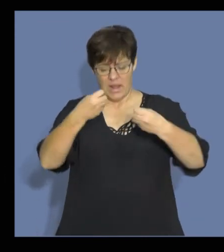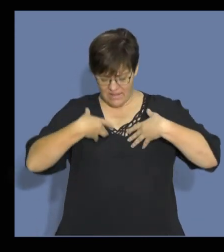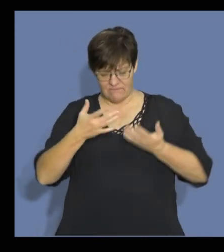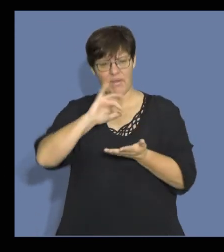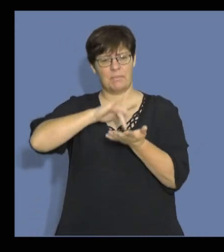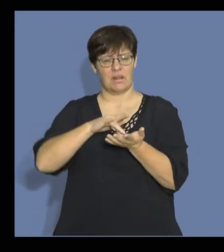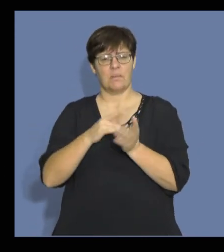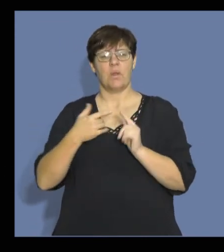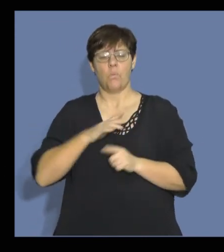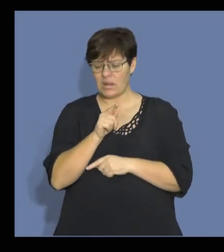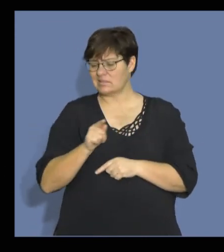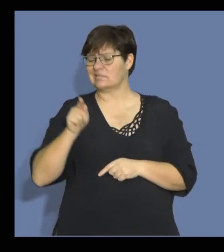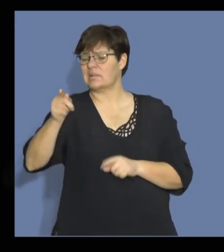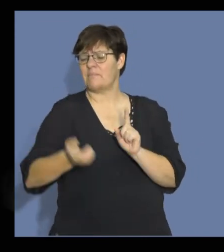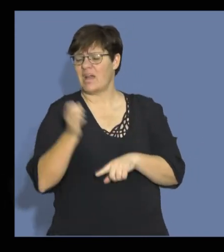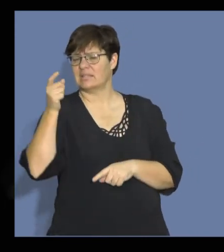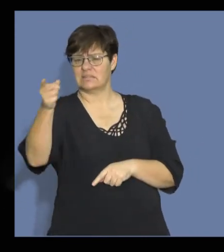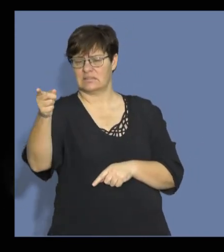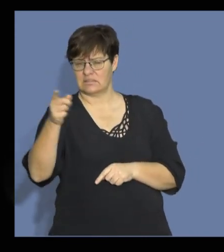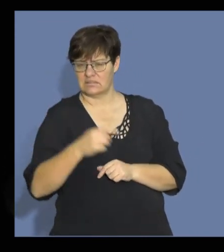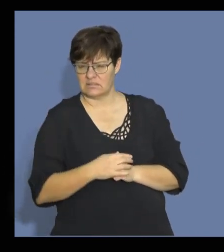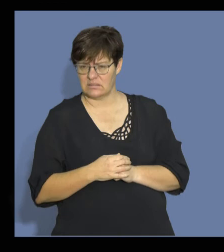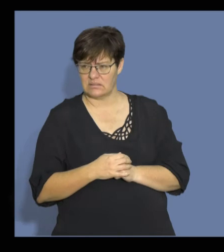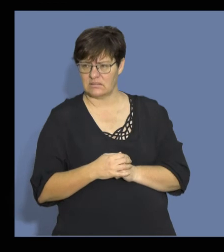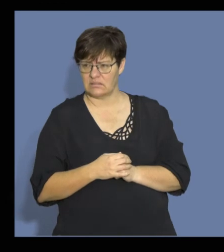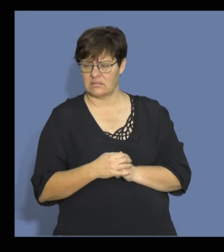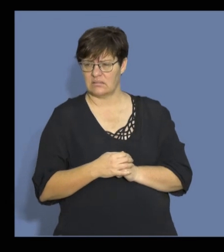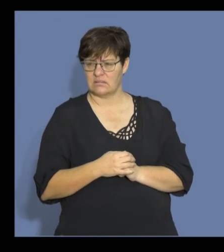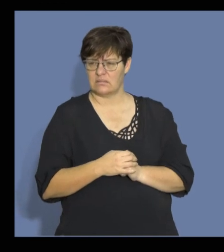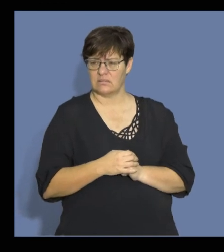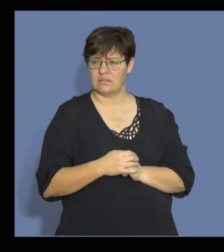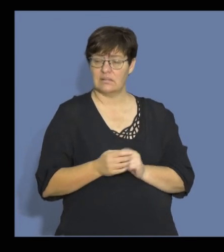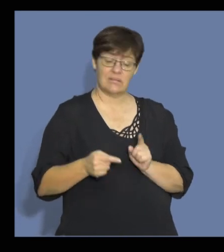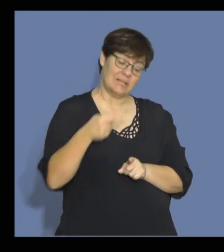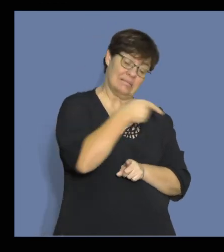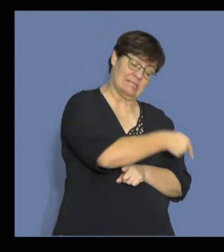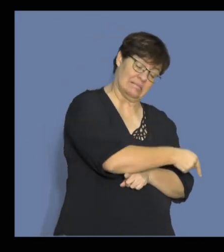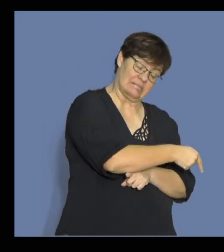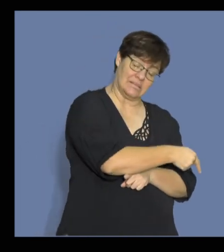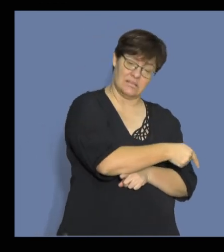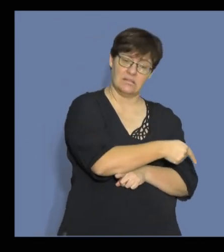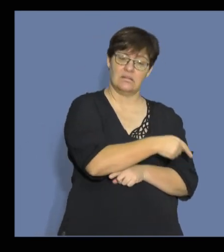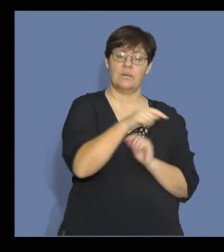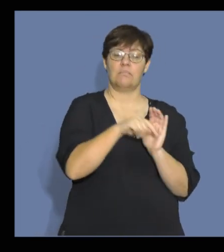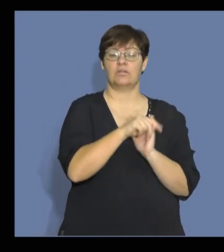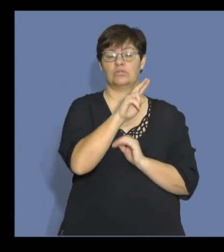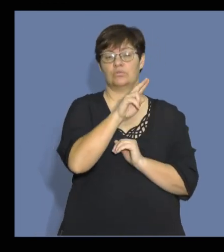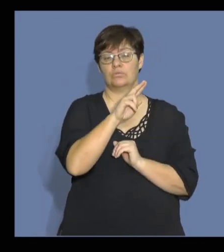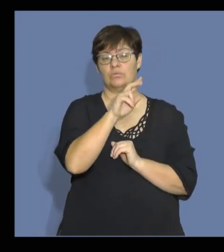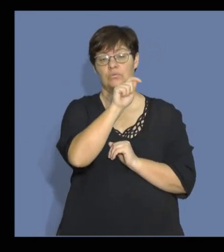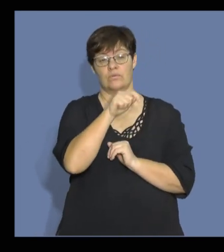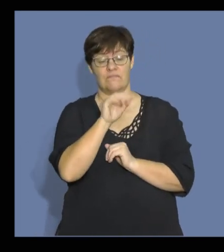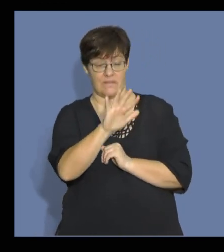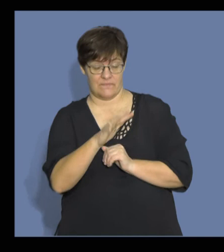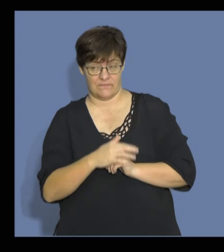say find the coordinates of P. They want us to find this if Q is equal to